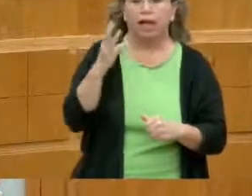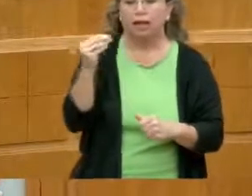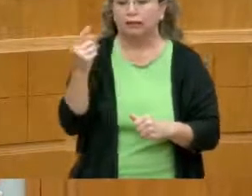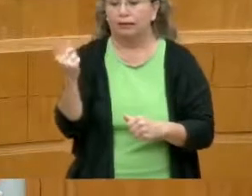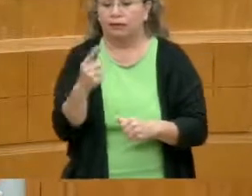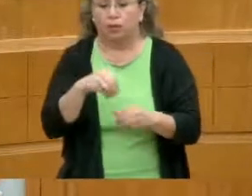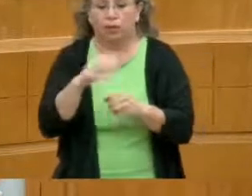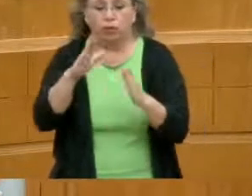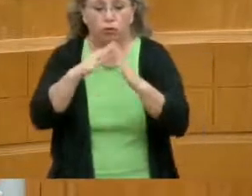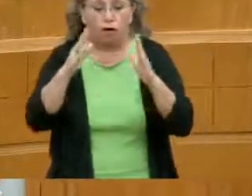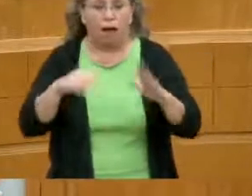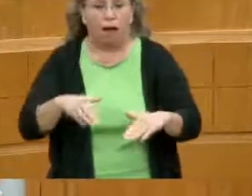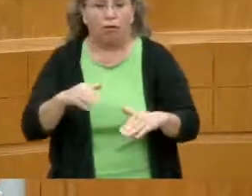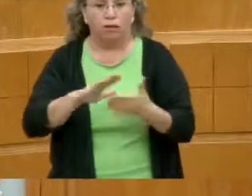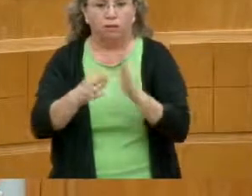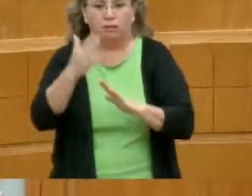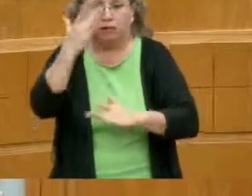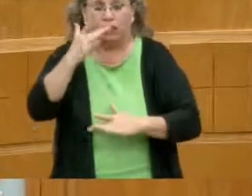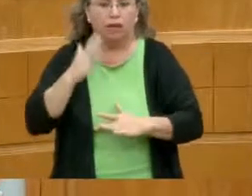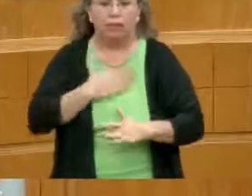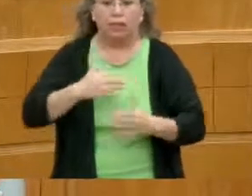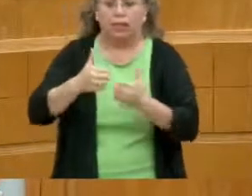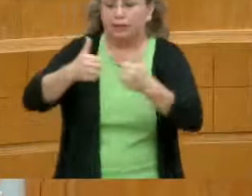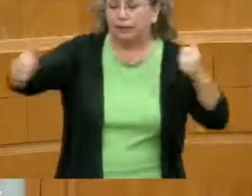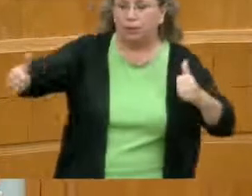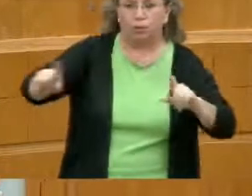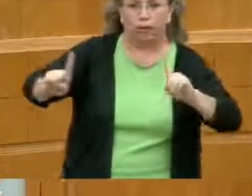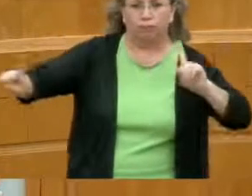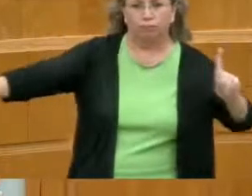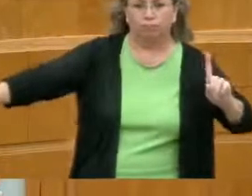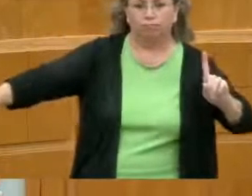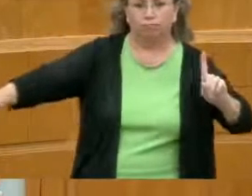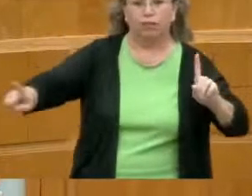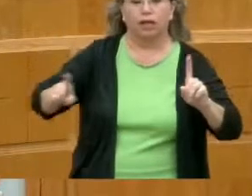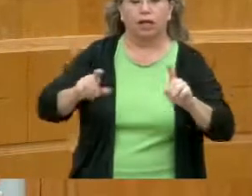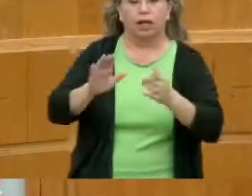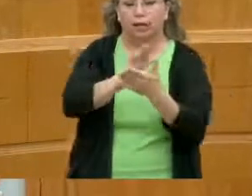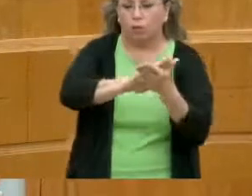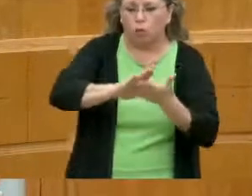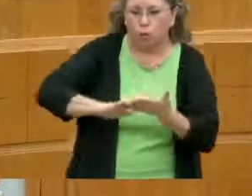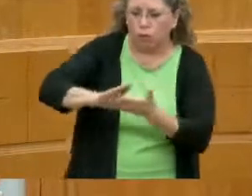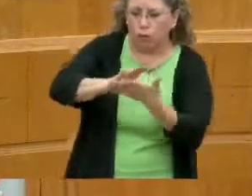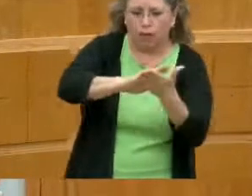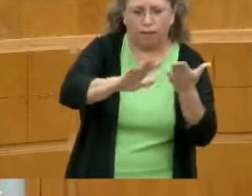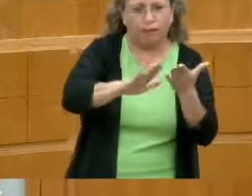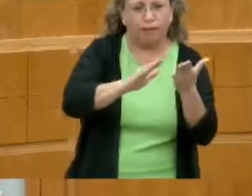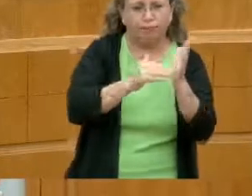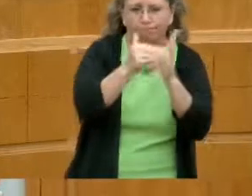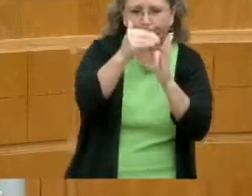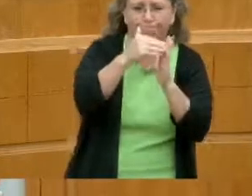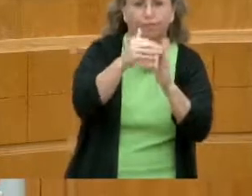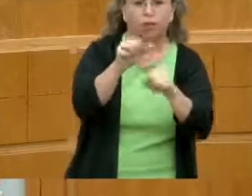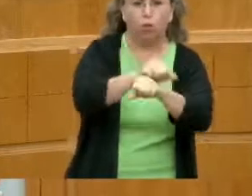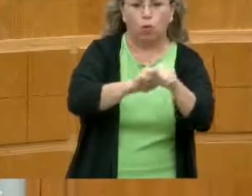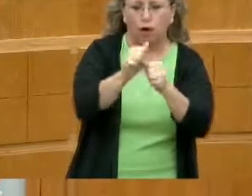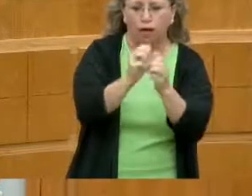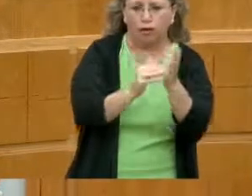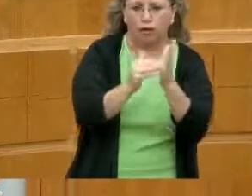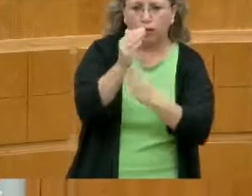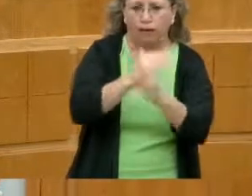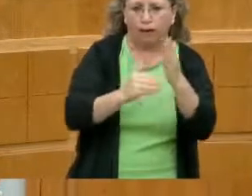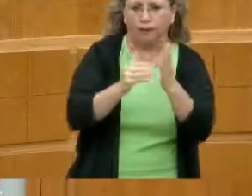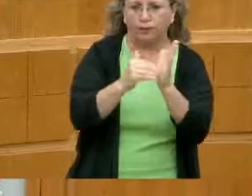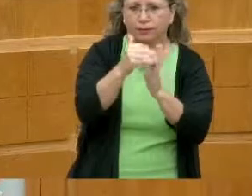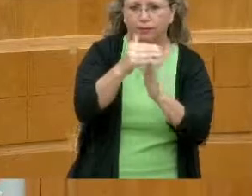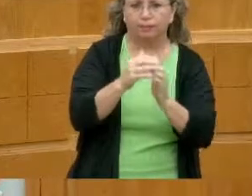household. Disinfect frequently and practice good hand washing often. Finally, to protect the health of the